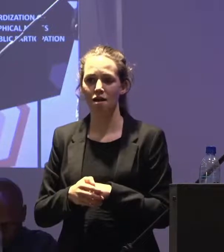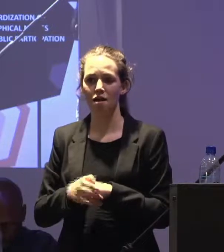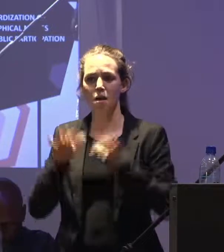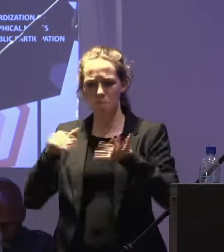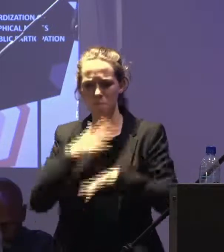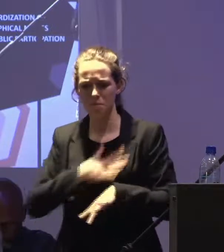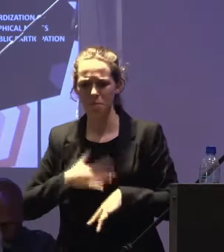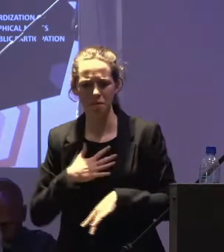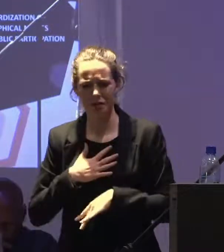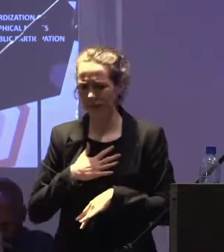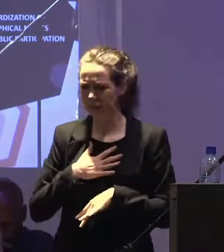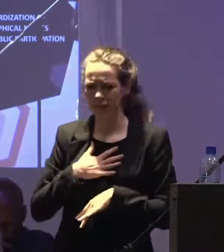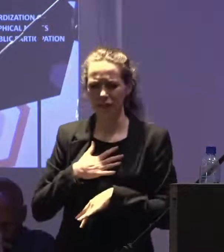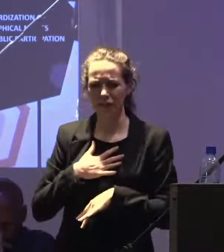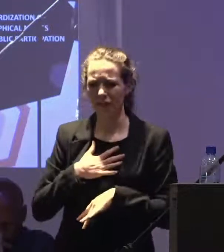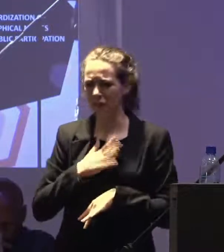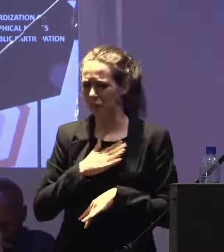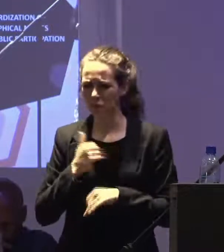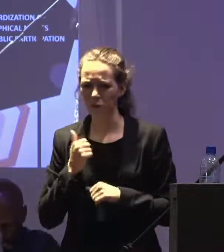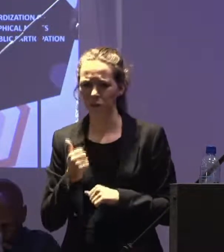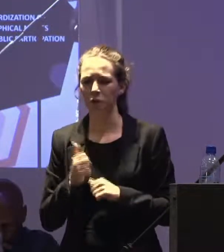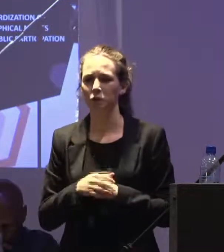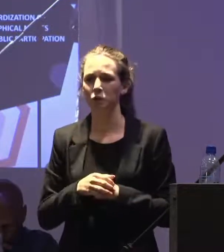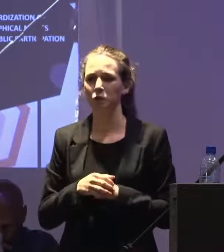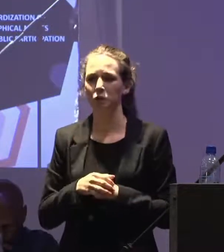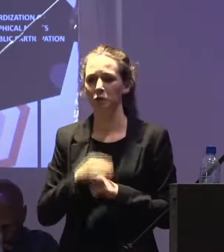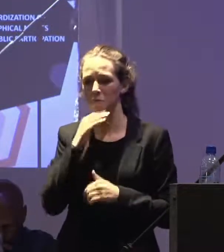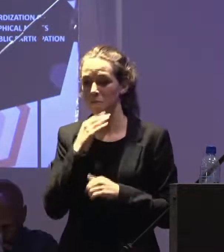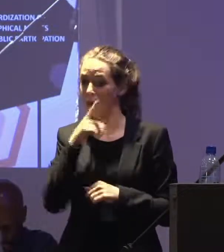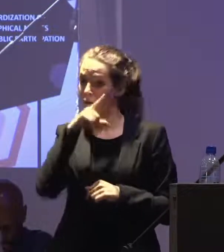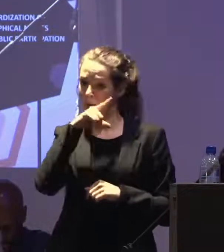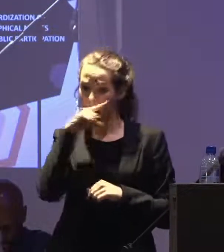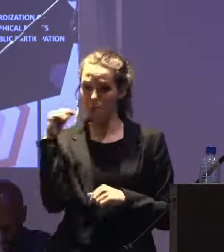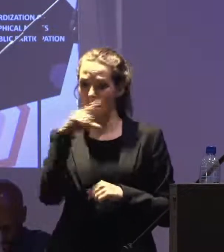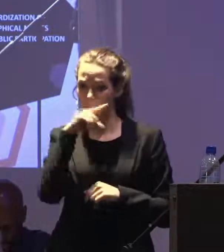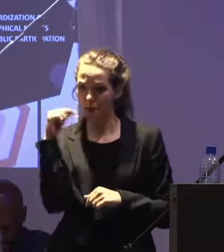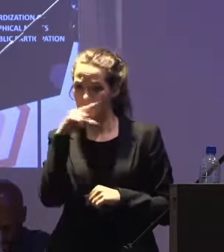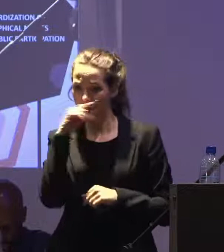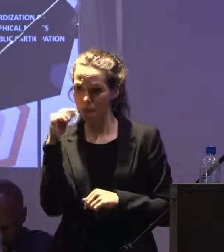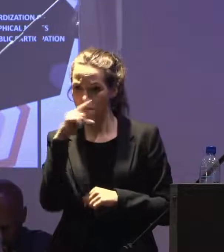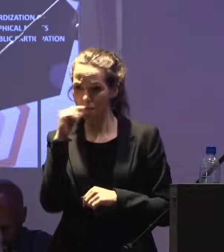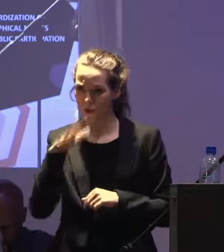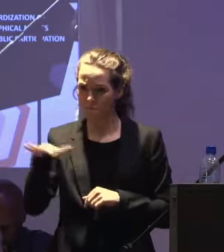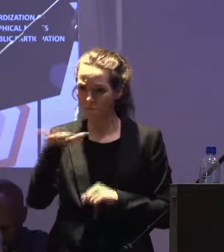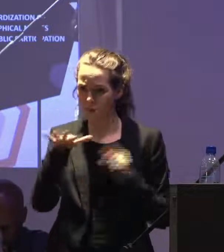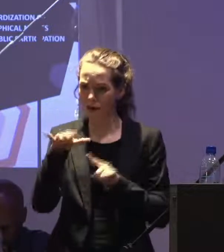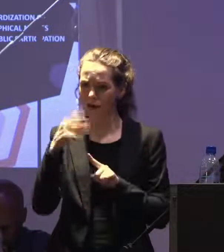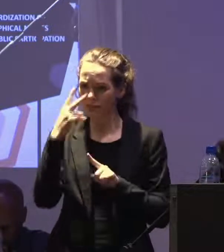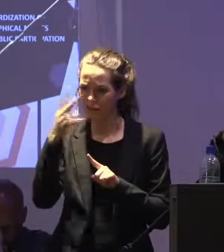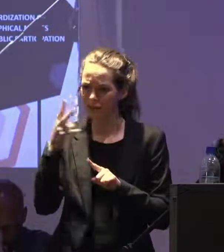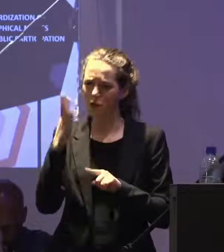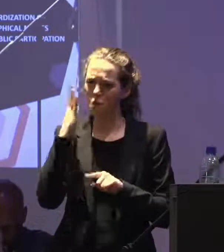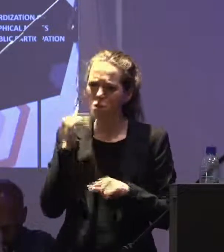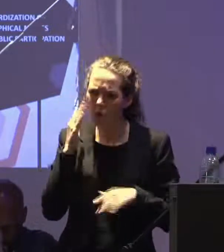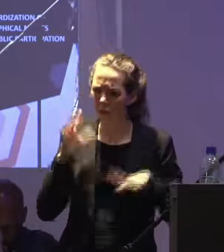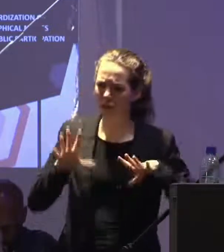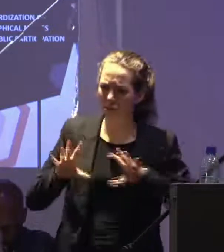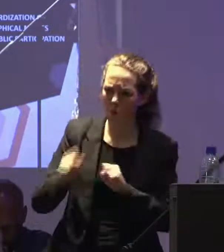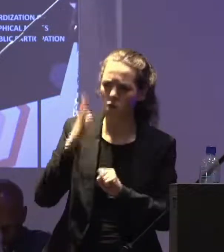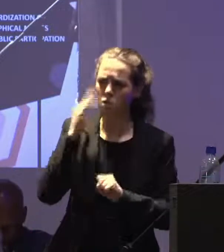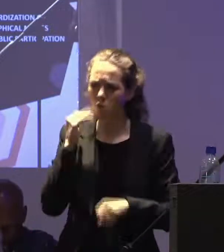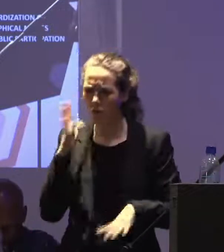from all the time when you refer to places, you confirm colonization, you